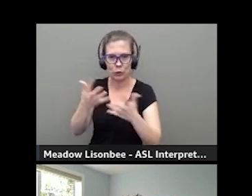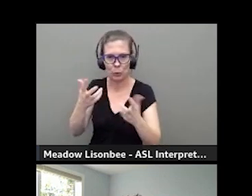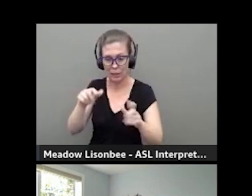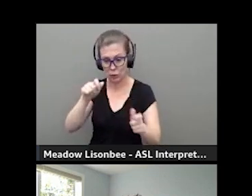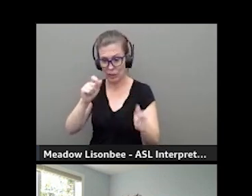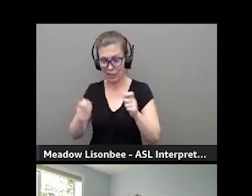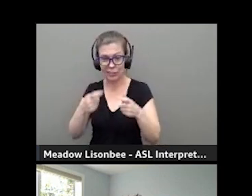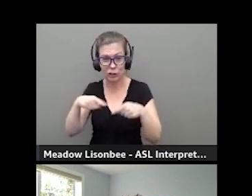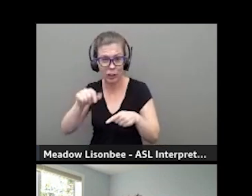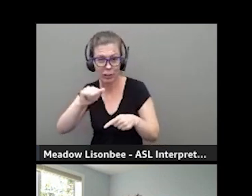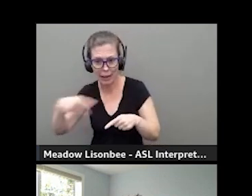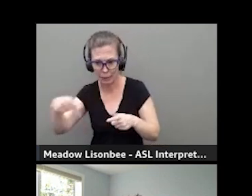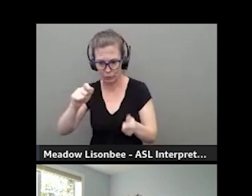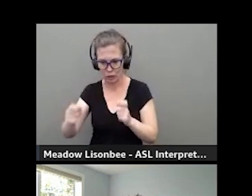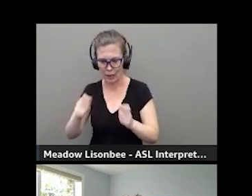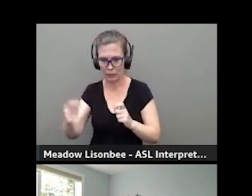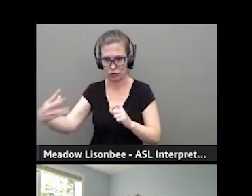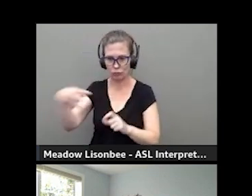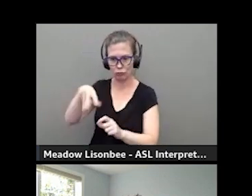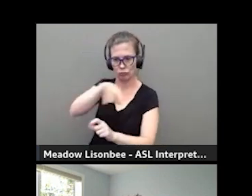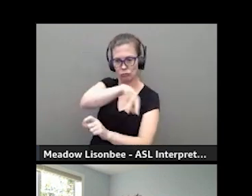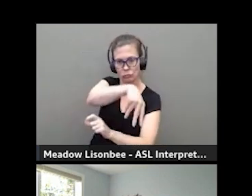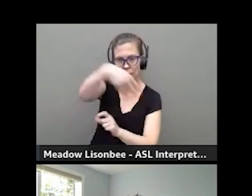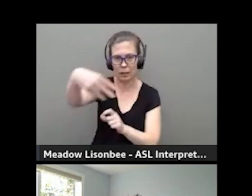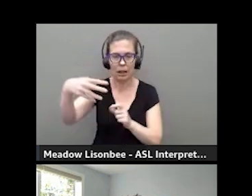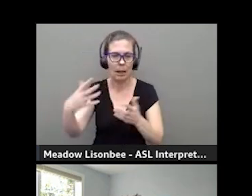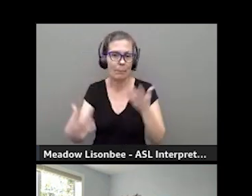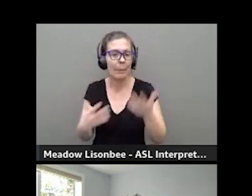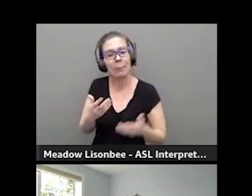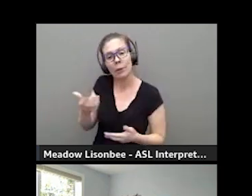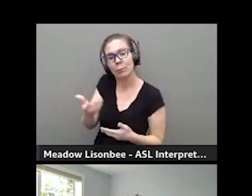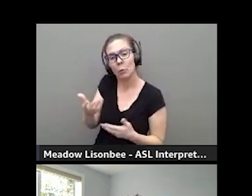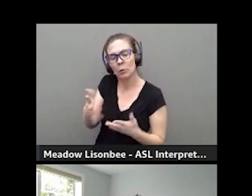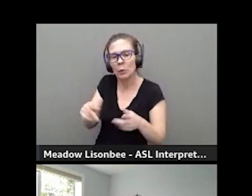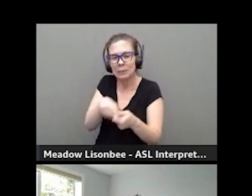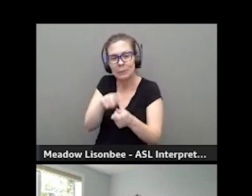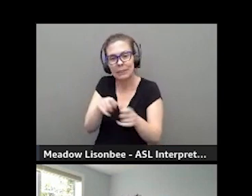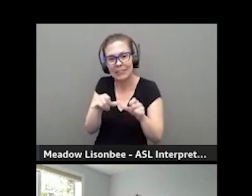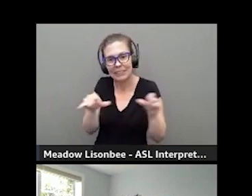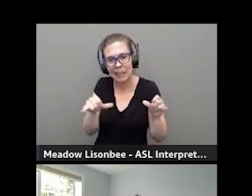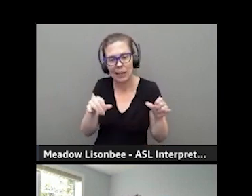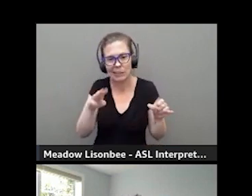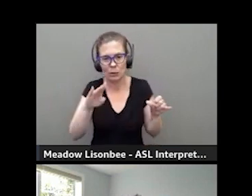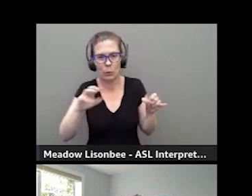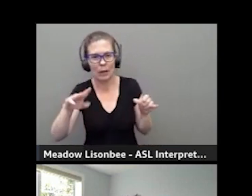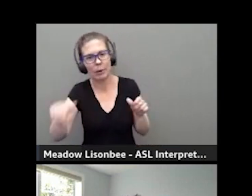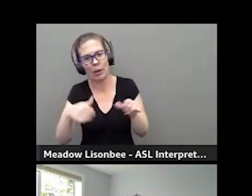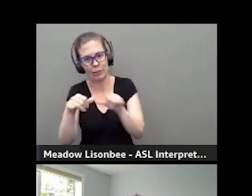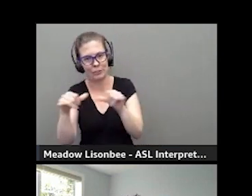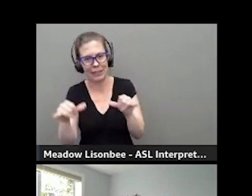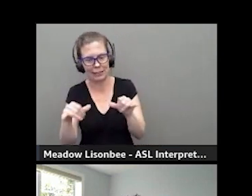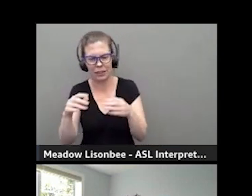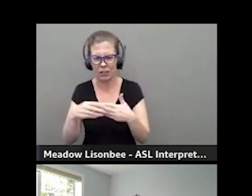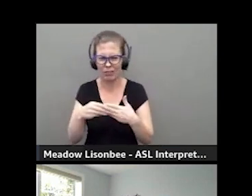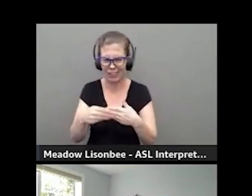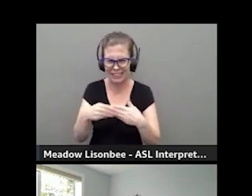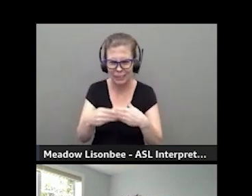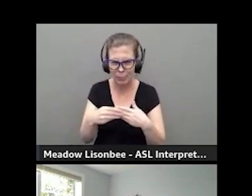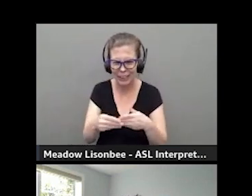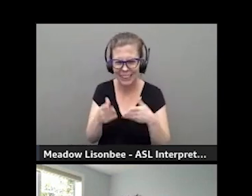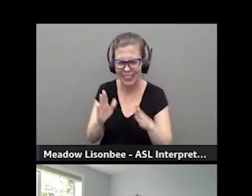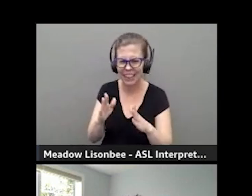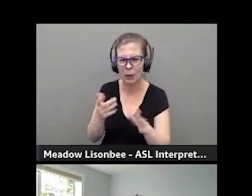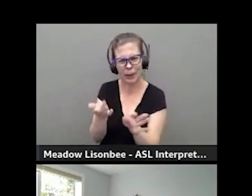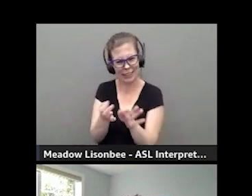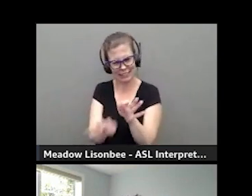in your application. And you could put them, you know, maybe on mobile, you want specific sizes and on web, you want different ones. So again, the flexibility that it gives you and the simplicity